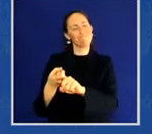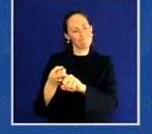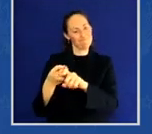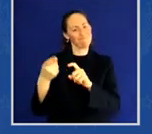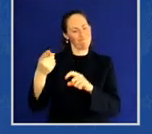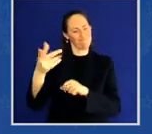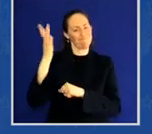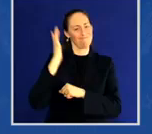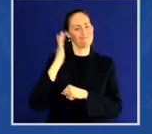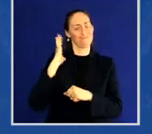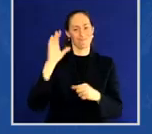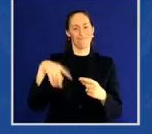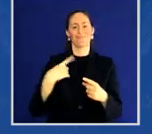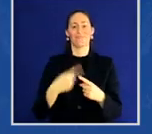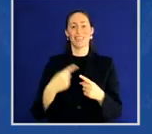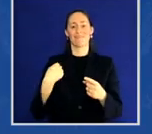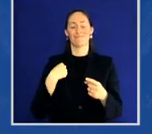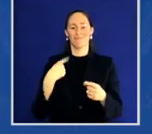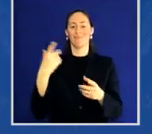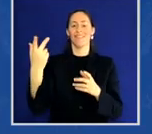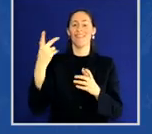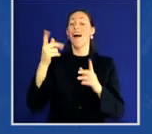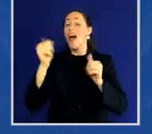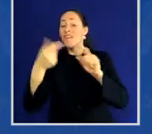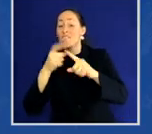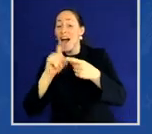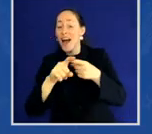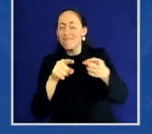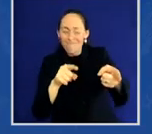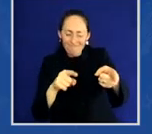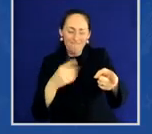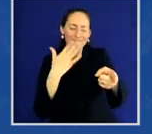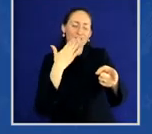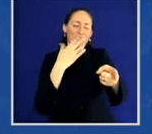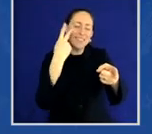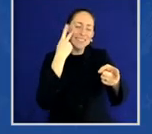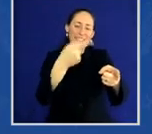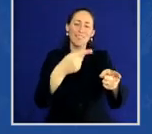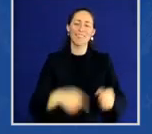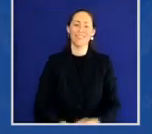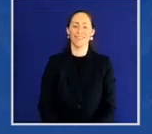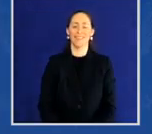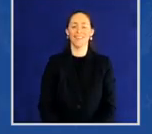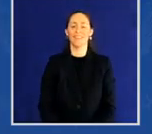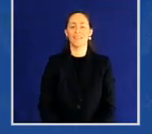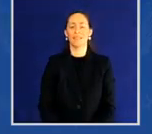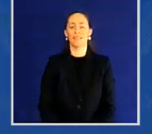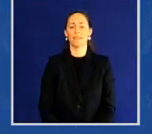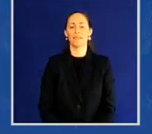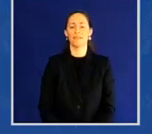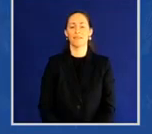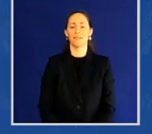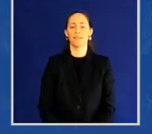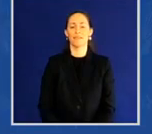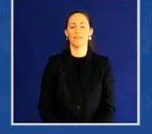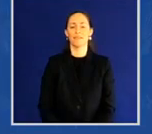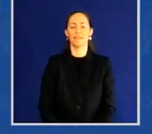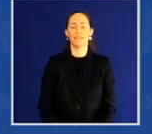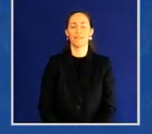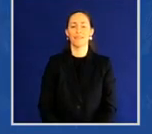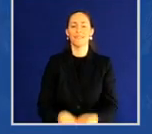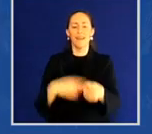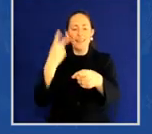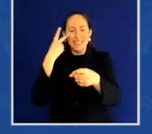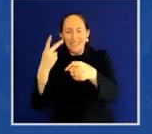Irish of it, man. And Donald Payne, New Jersey. I keep telling Donald, because Delaware's